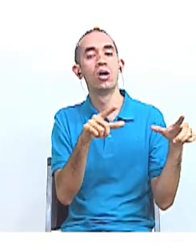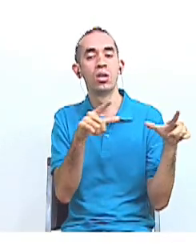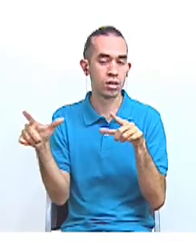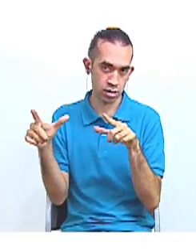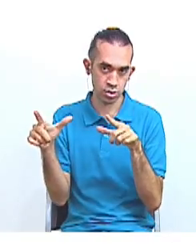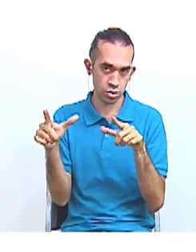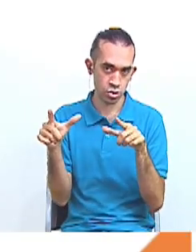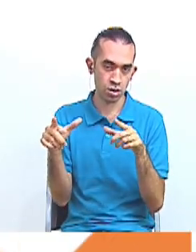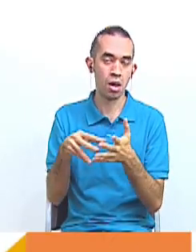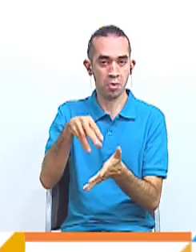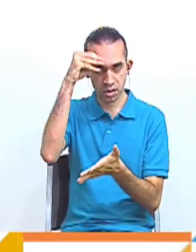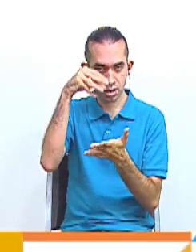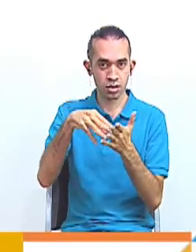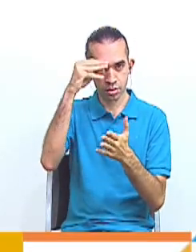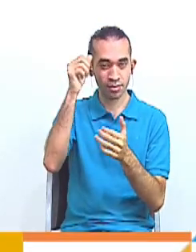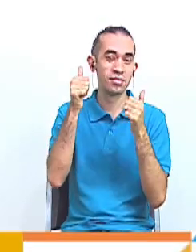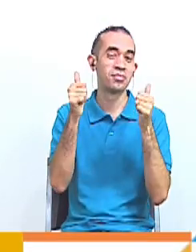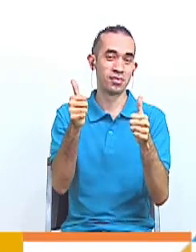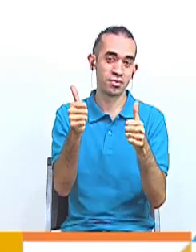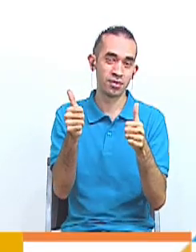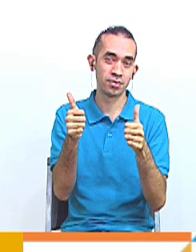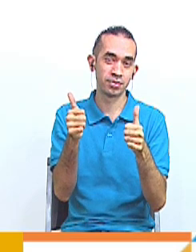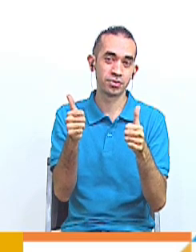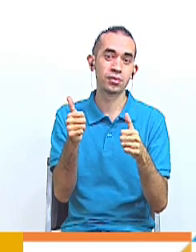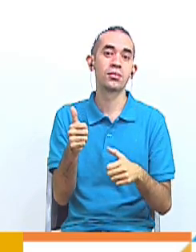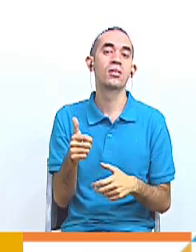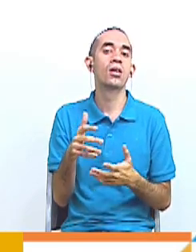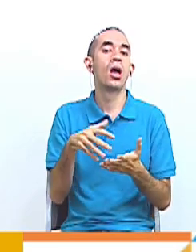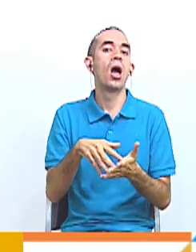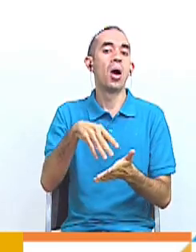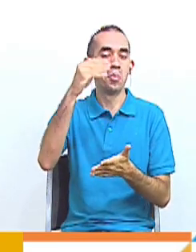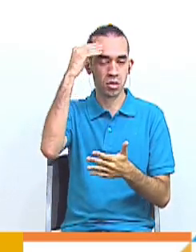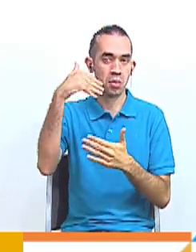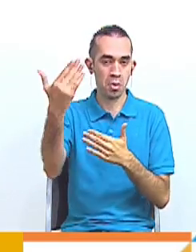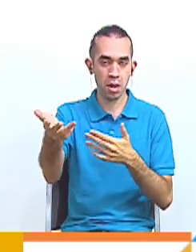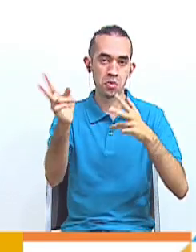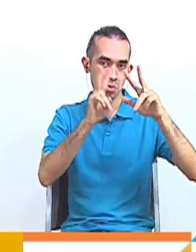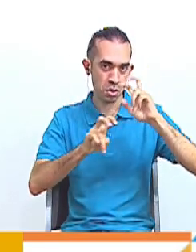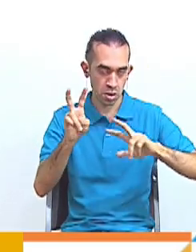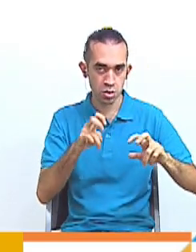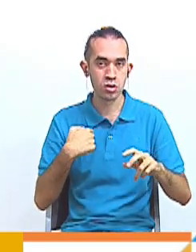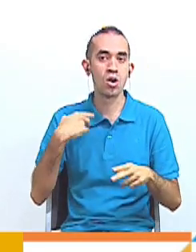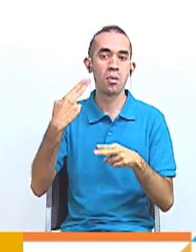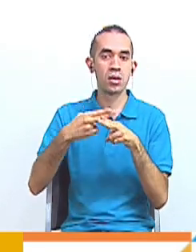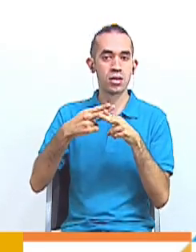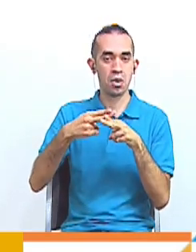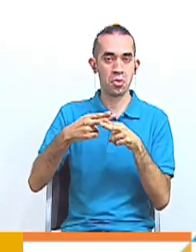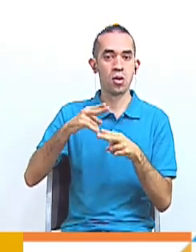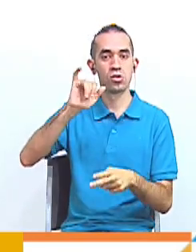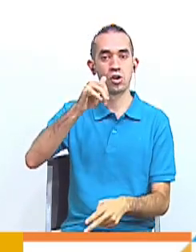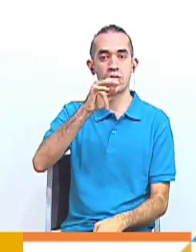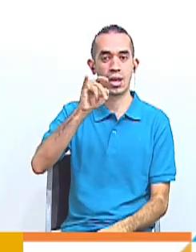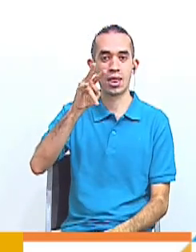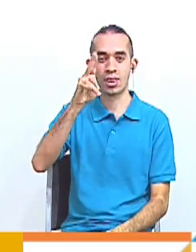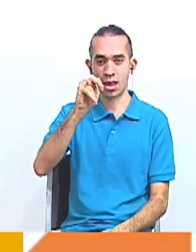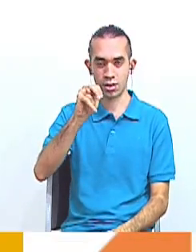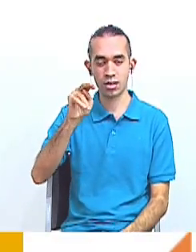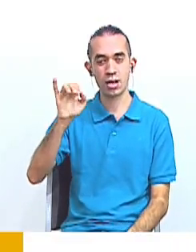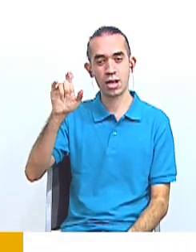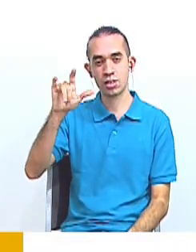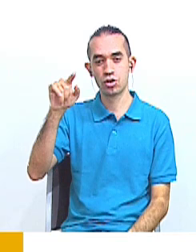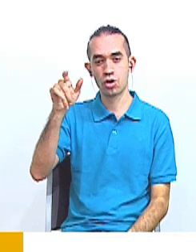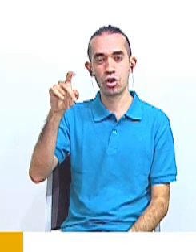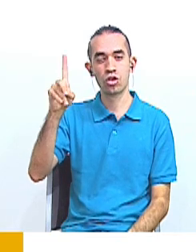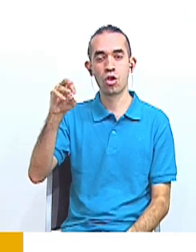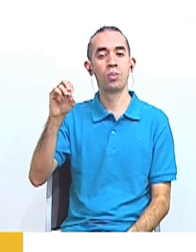be learning, okay? Where we're going to learn and we're going to explore. My name is Teacher Jonathan Elizondo. I really hope you